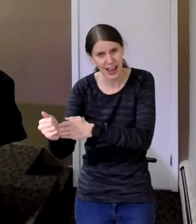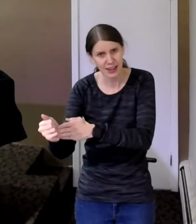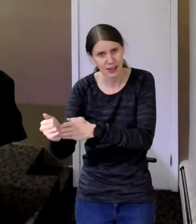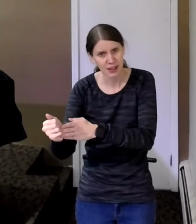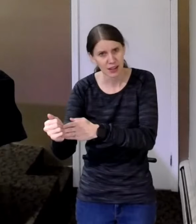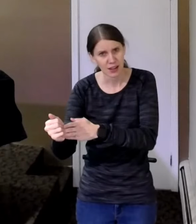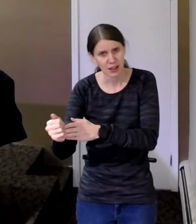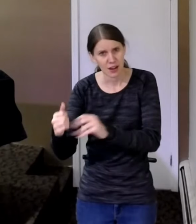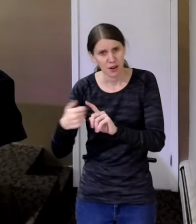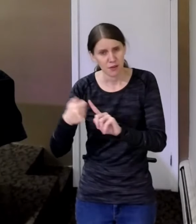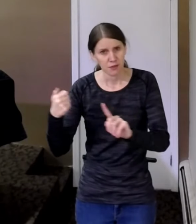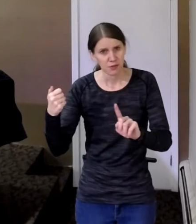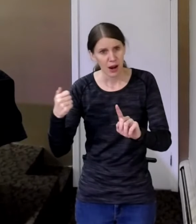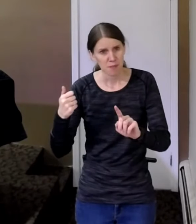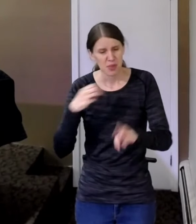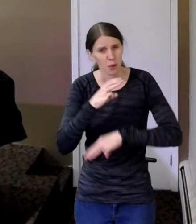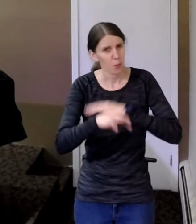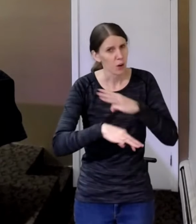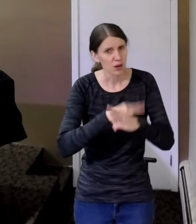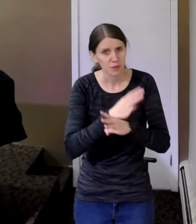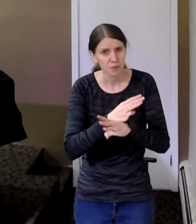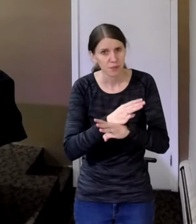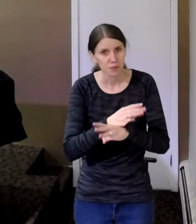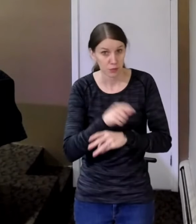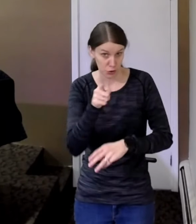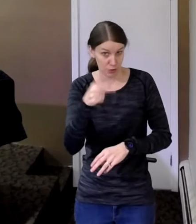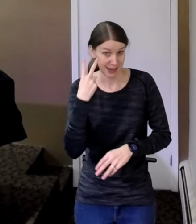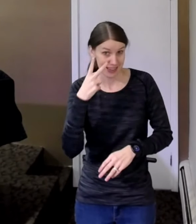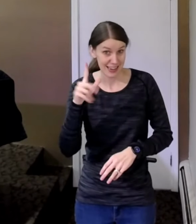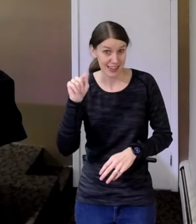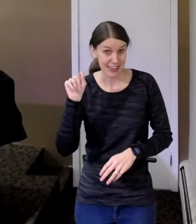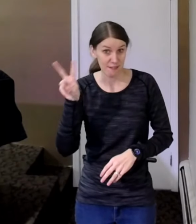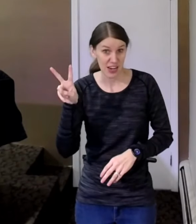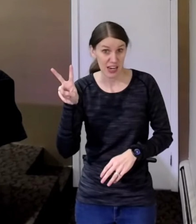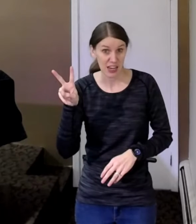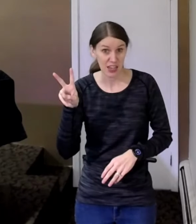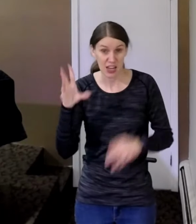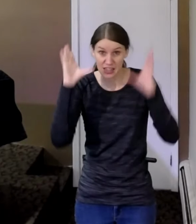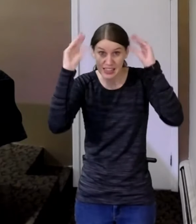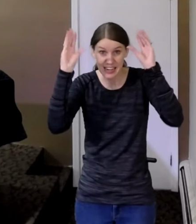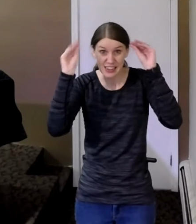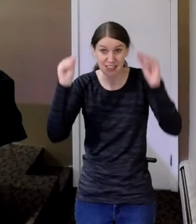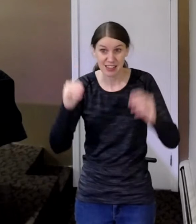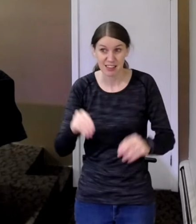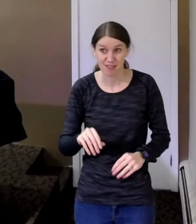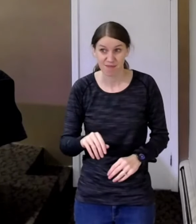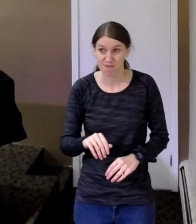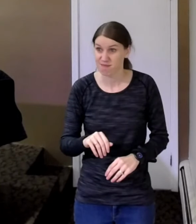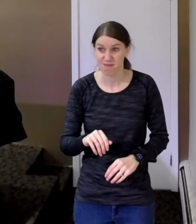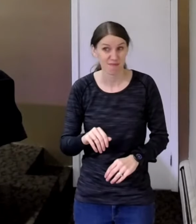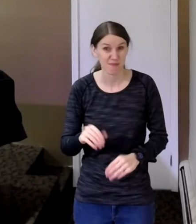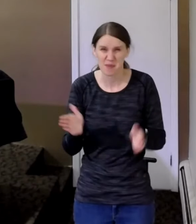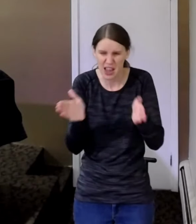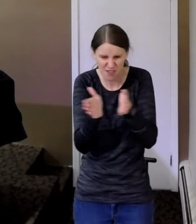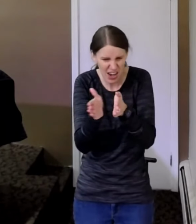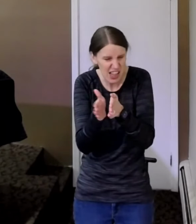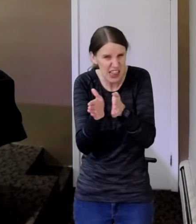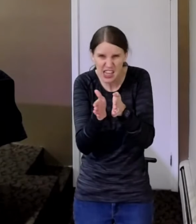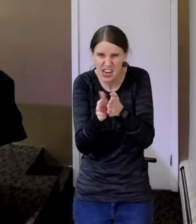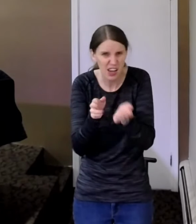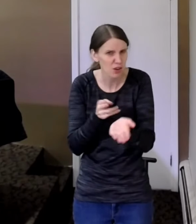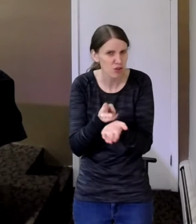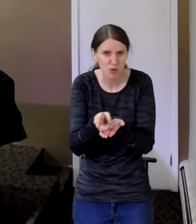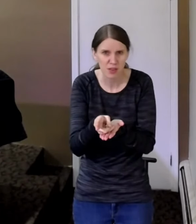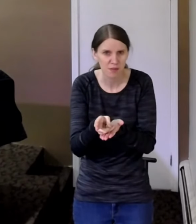society, you turn on the news today and there's probably not 5% of it. It's truth. It's